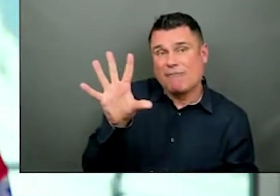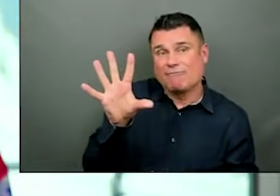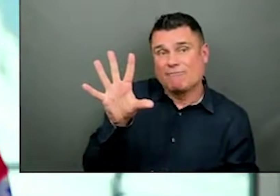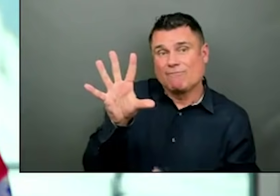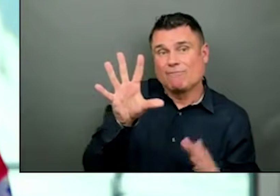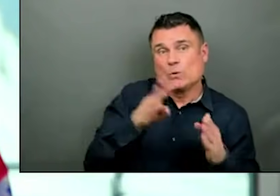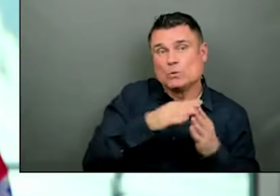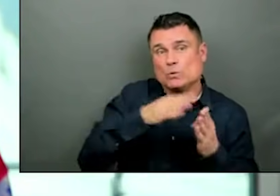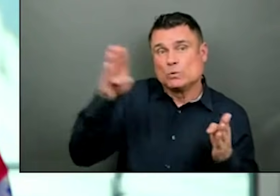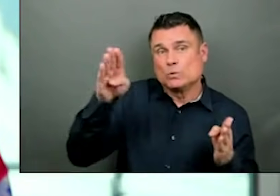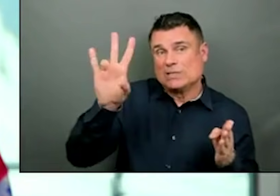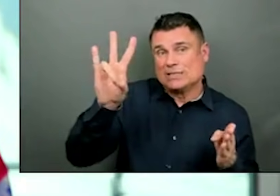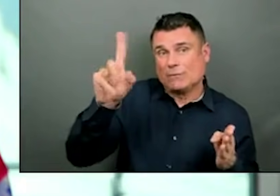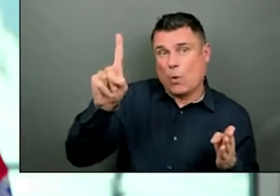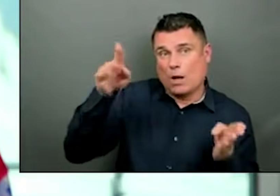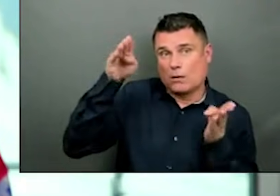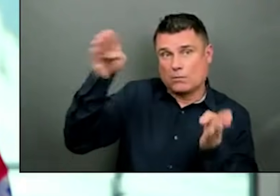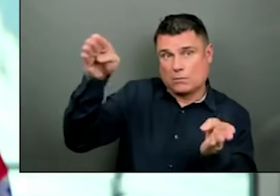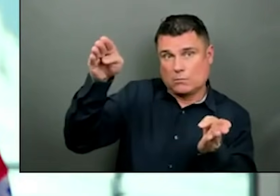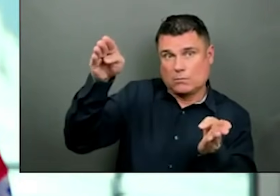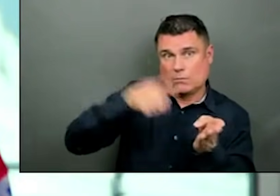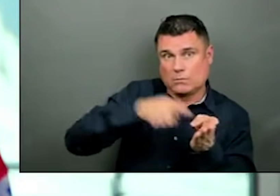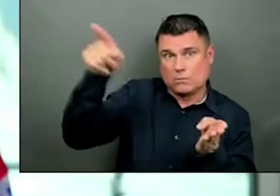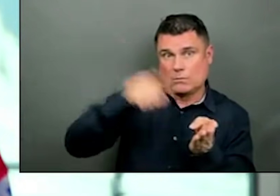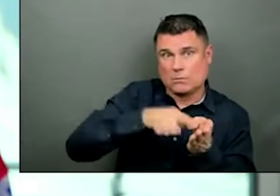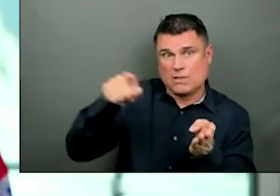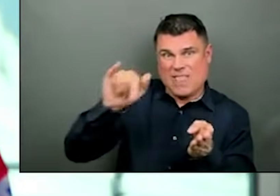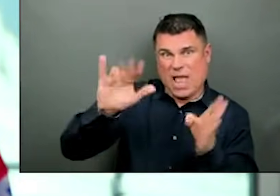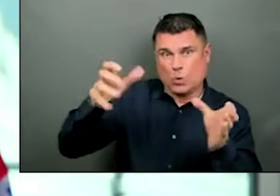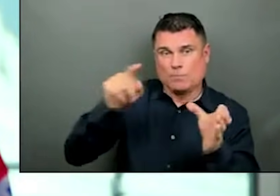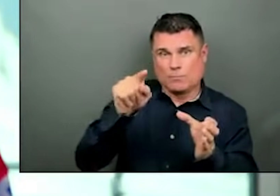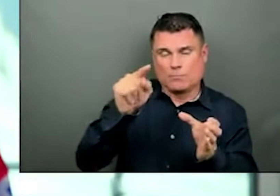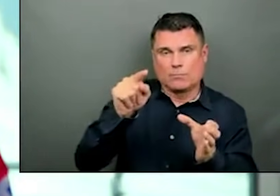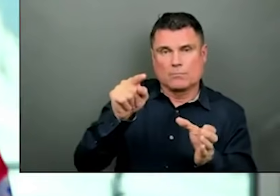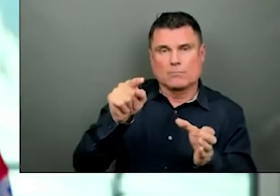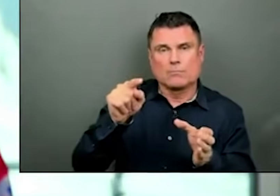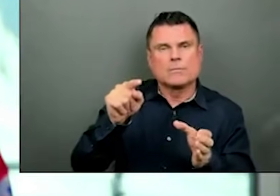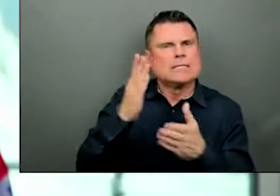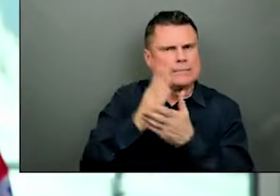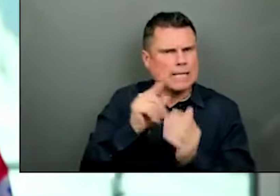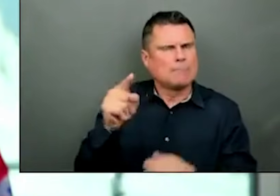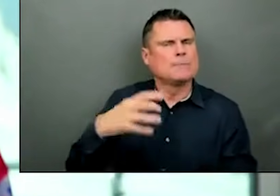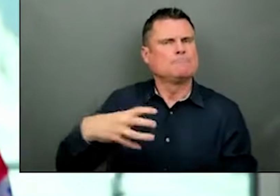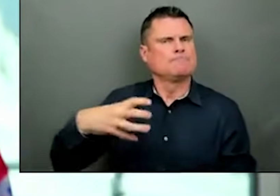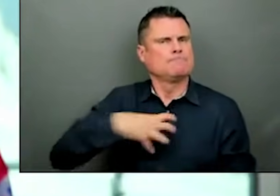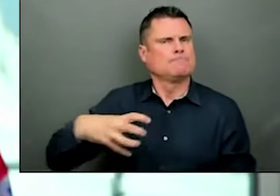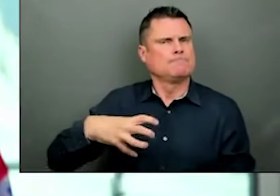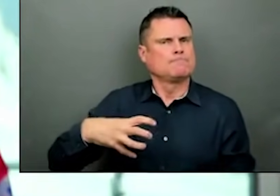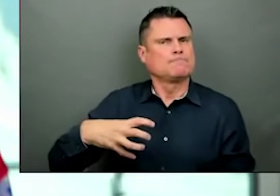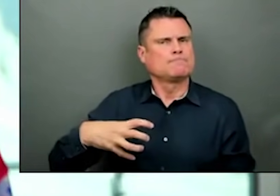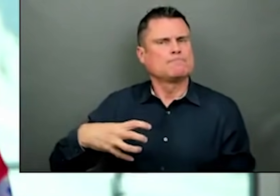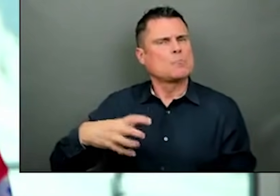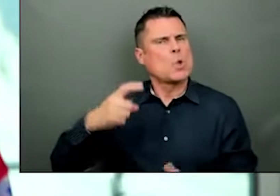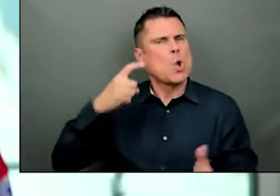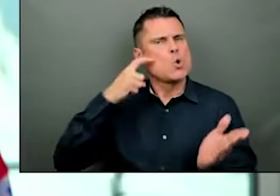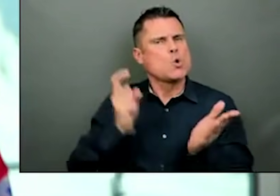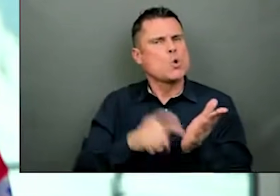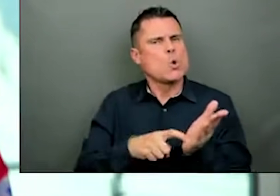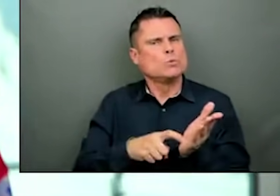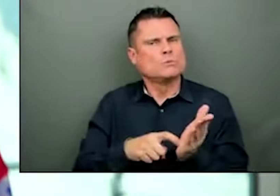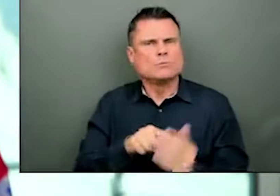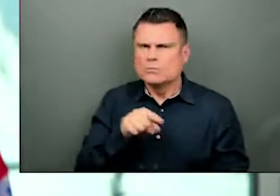get chances to reserve vaccinations. They have now seen some younger than them in Metro Vancouver not be able to